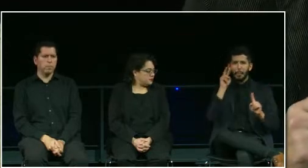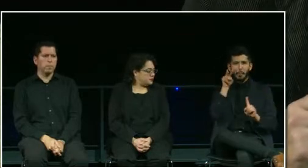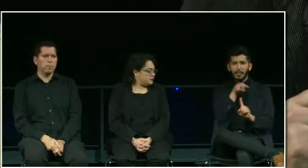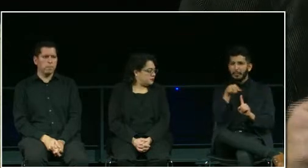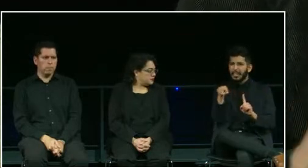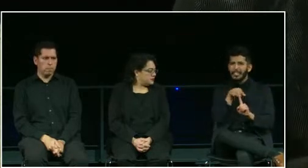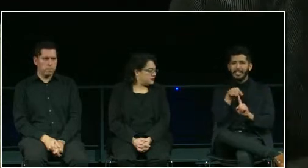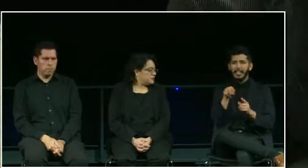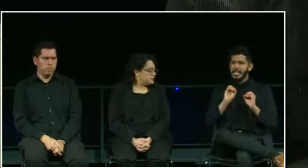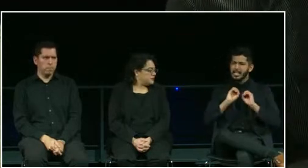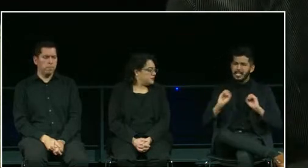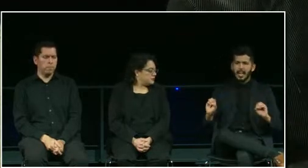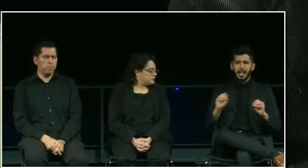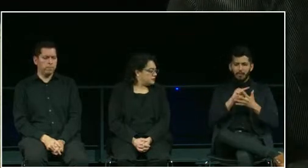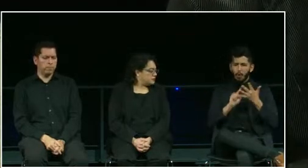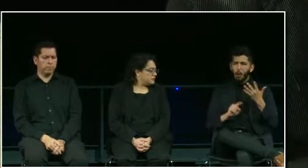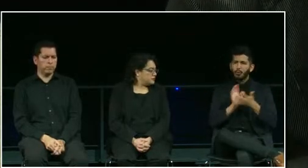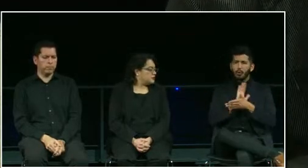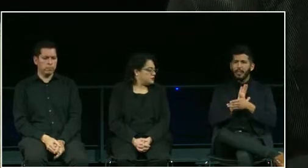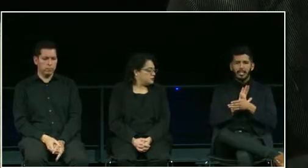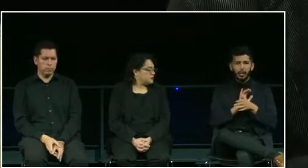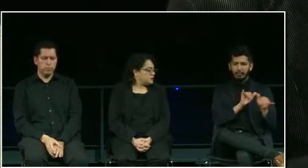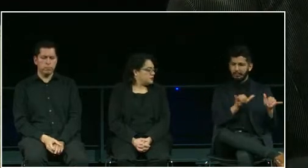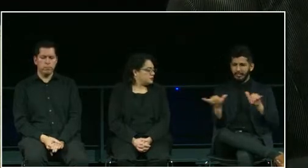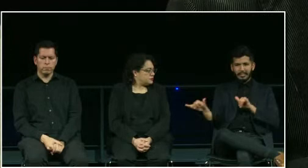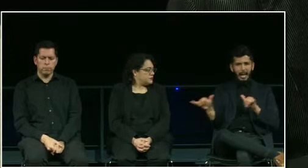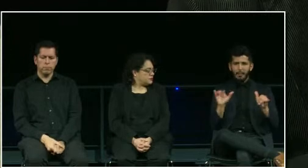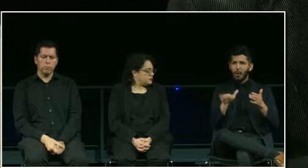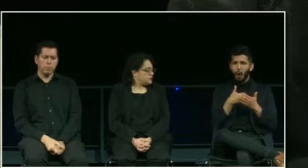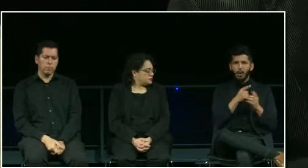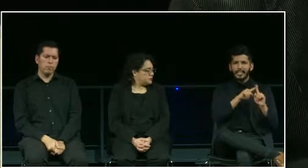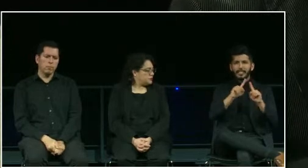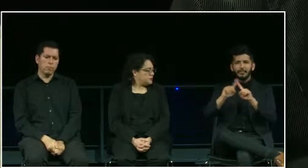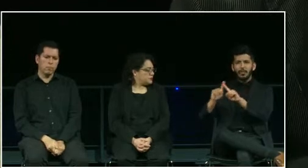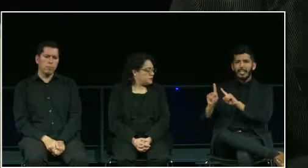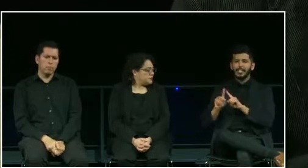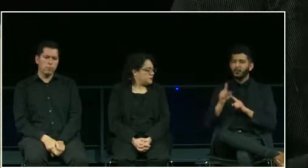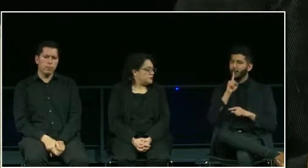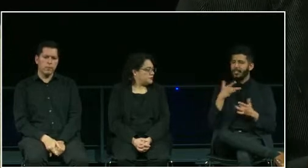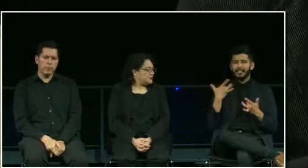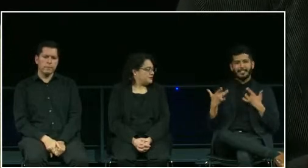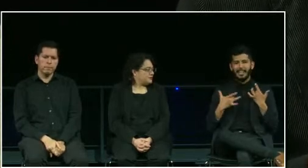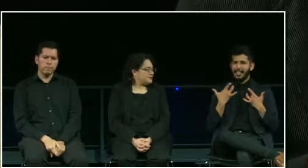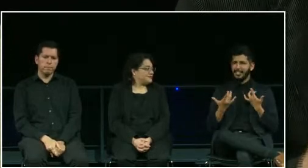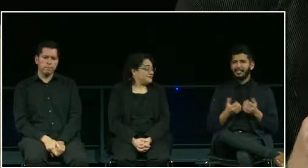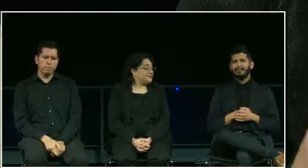those films are even remotely like the other, which is really exciting to me.